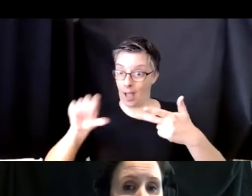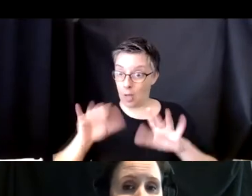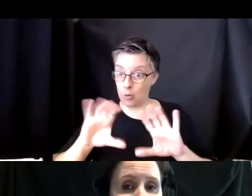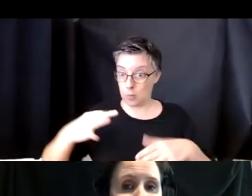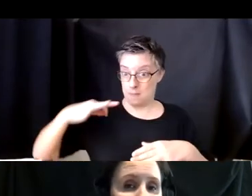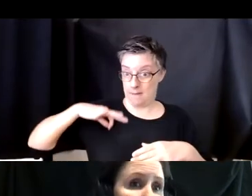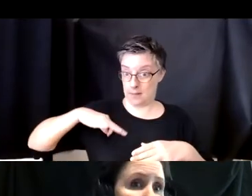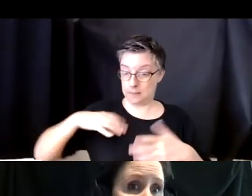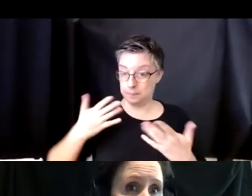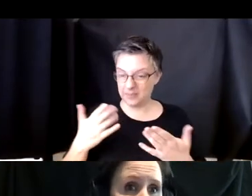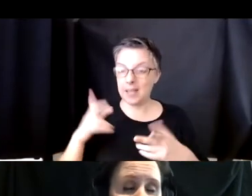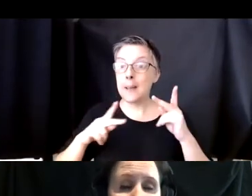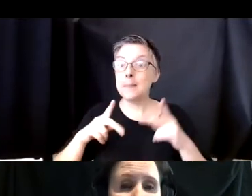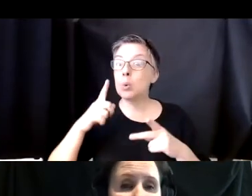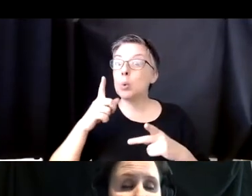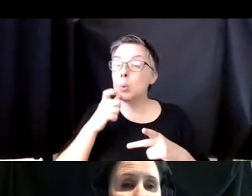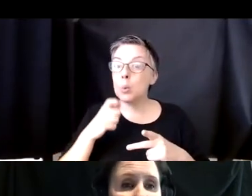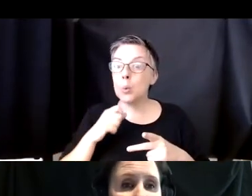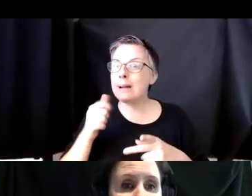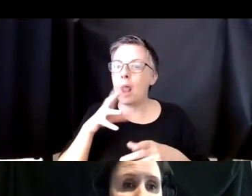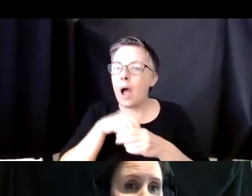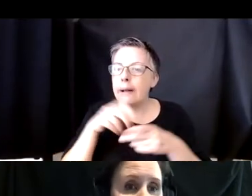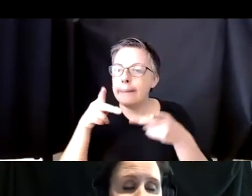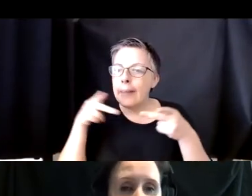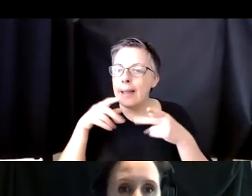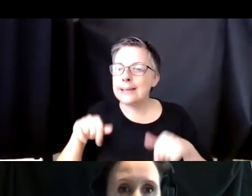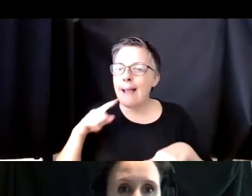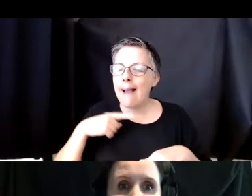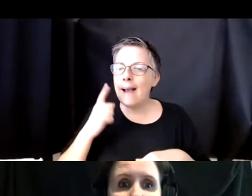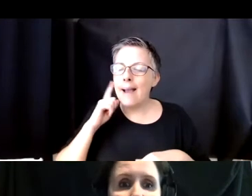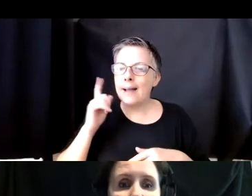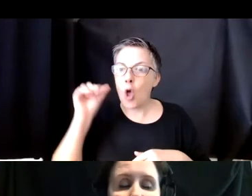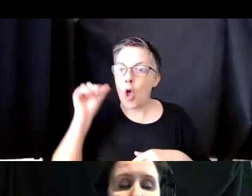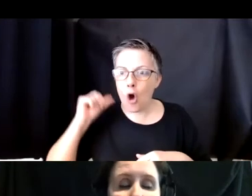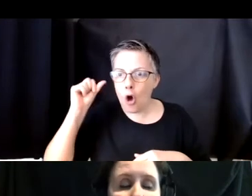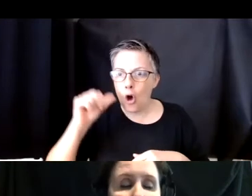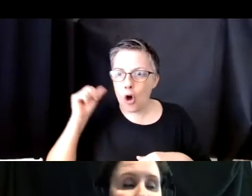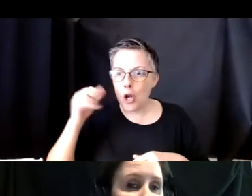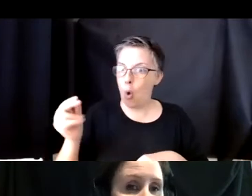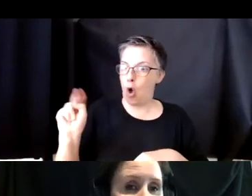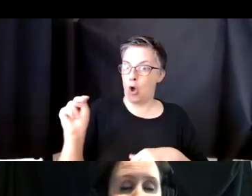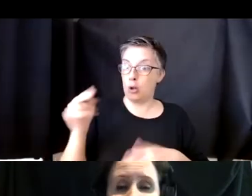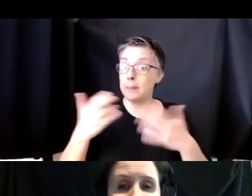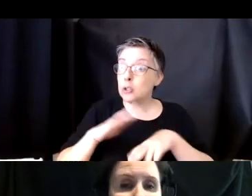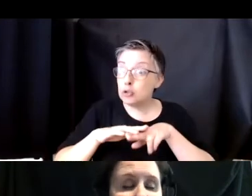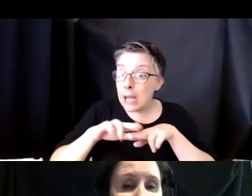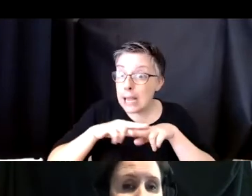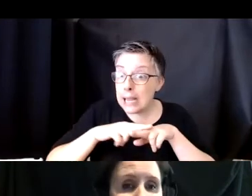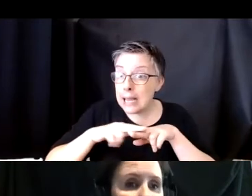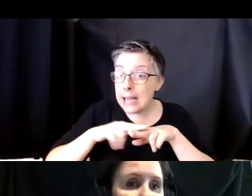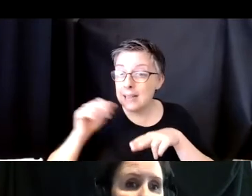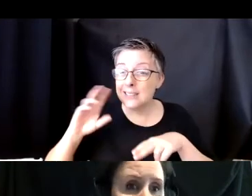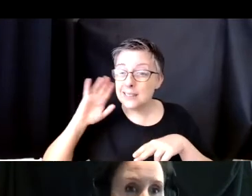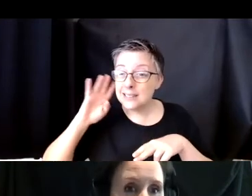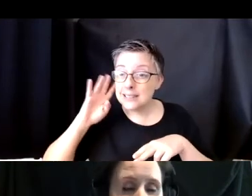people who are not in an area where they can display their audio. They may be on the train, or you might be in work